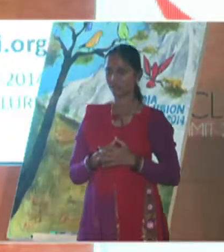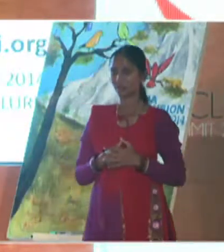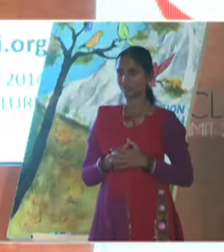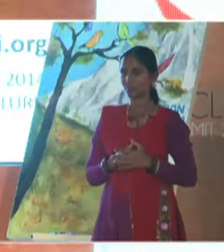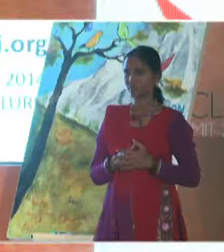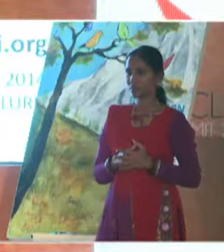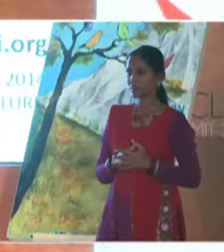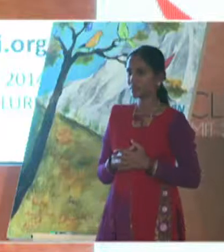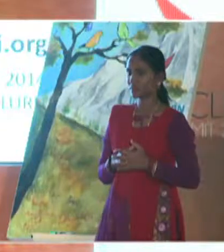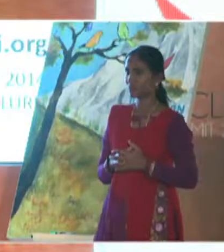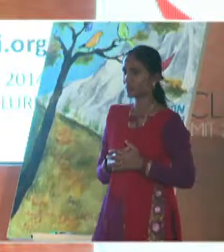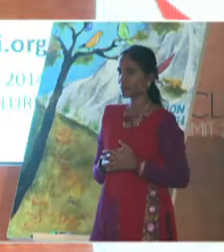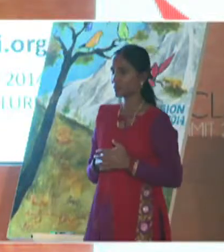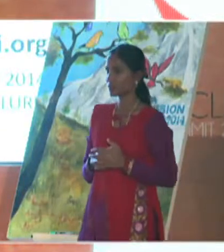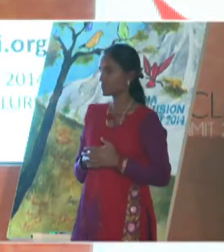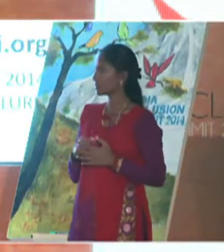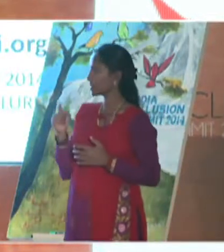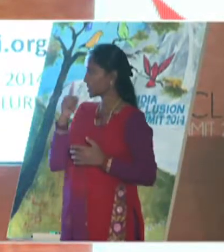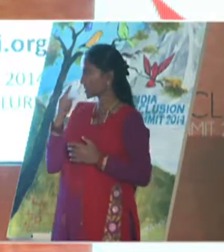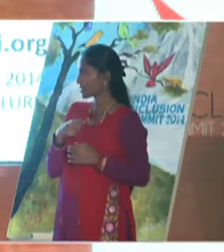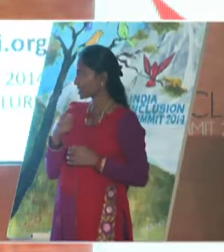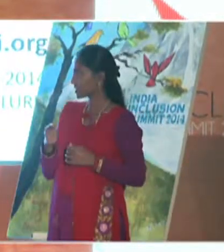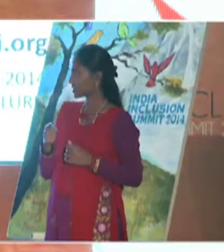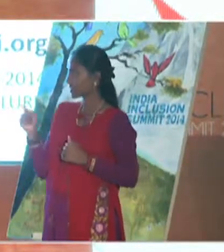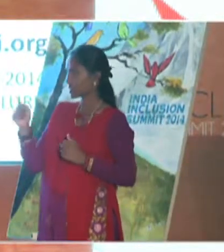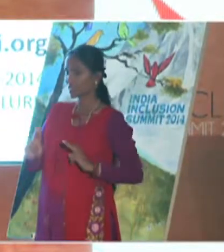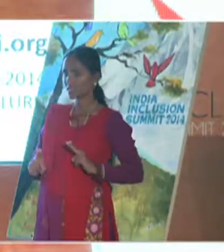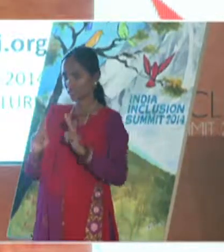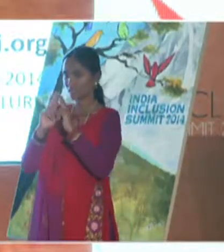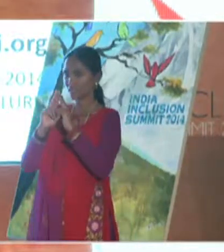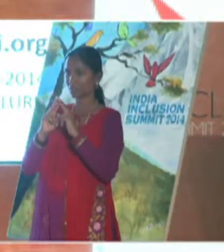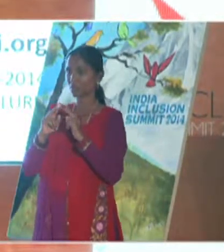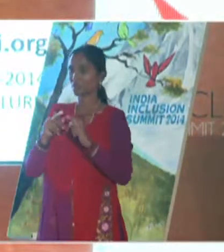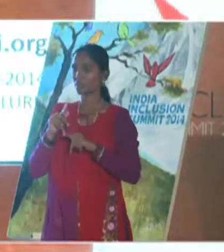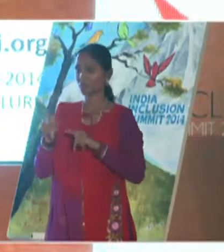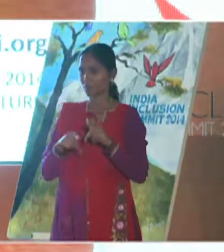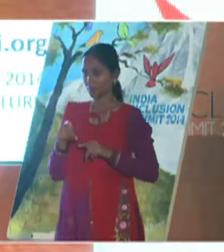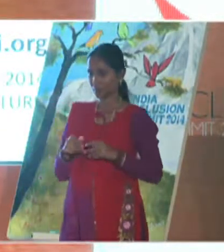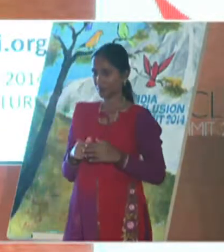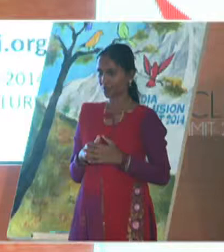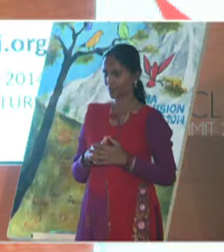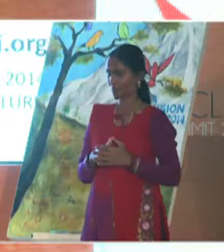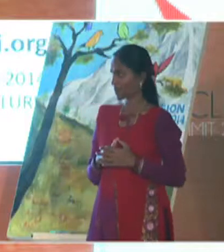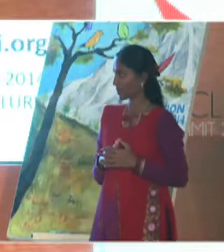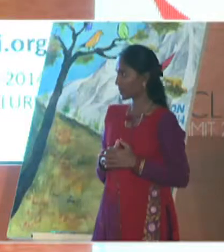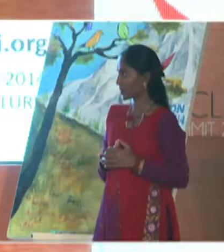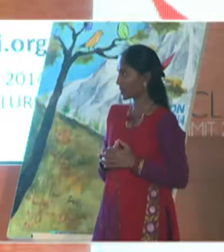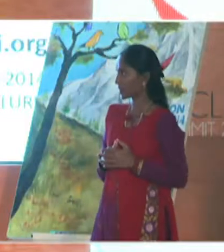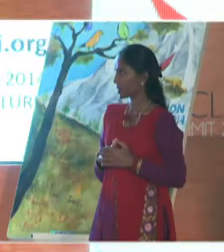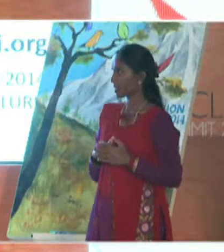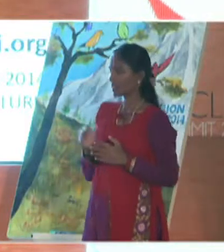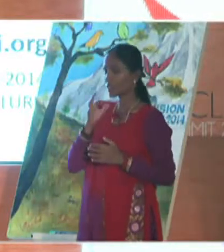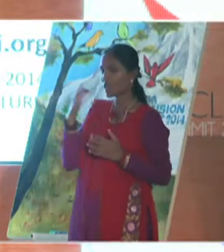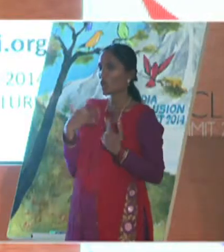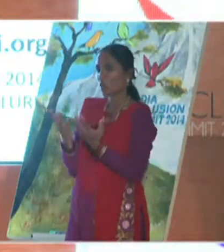So Sabriye, she said, they went to an exhibition on Tibet, and she said, is there something that I can